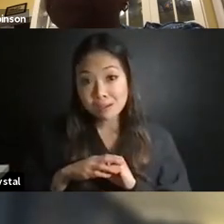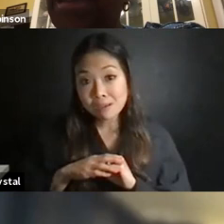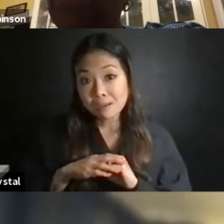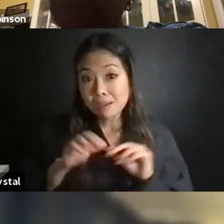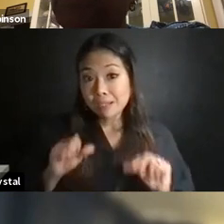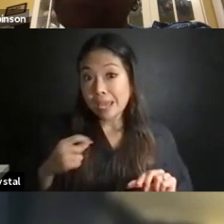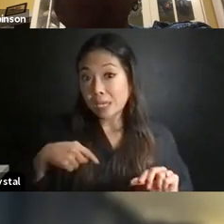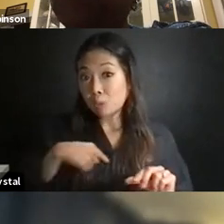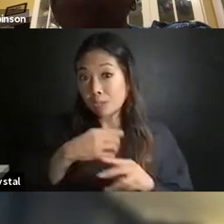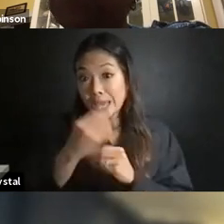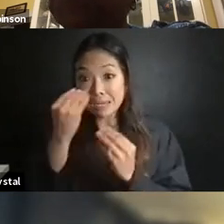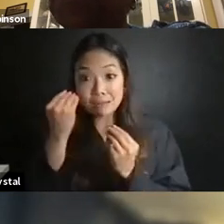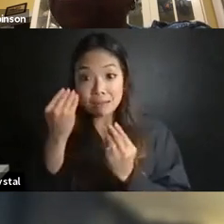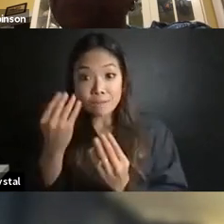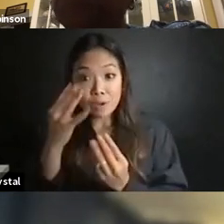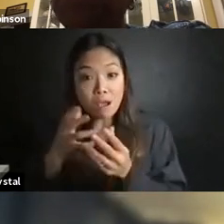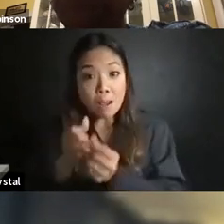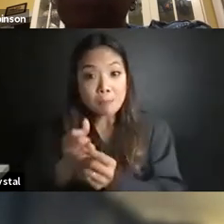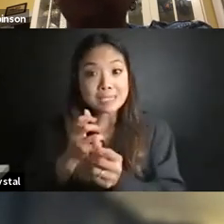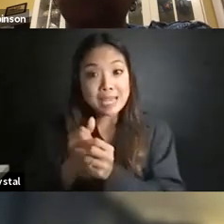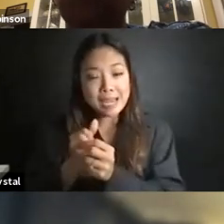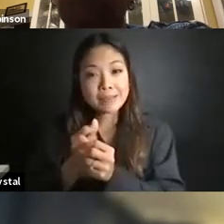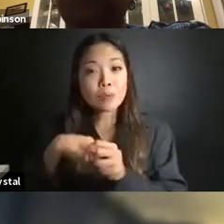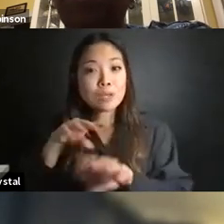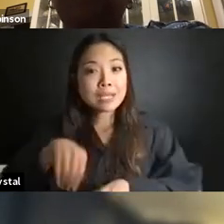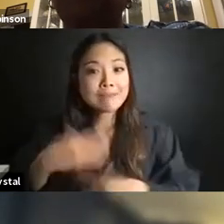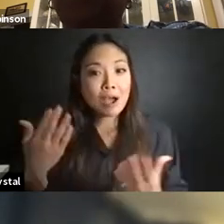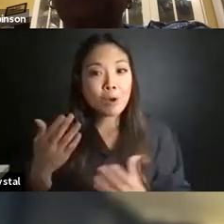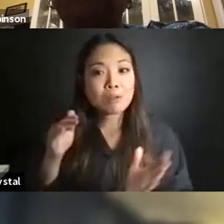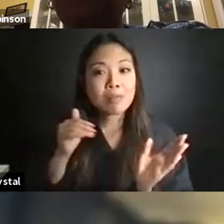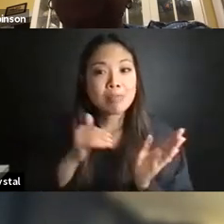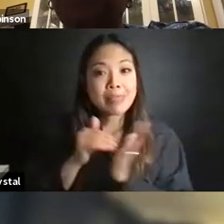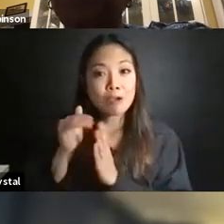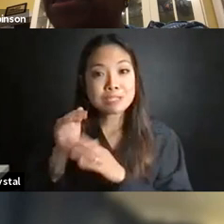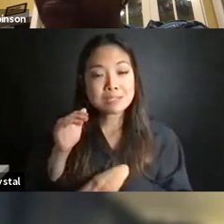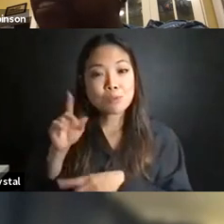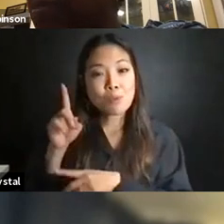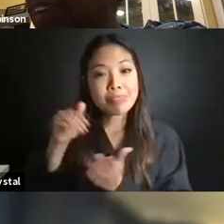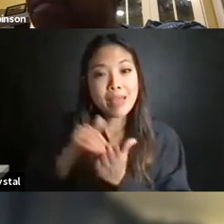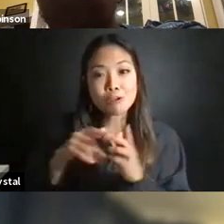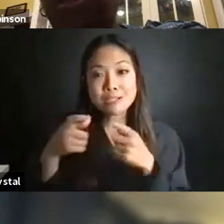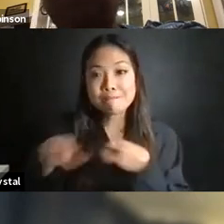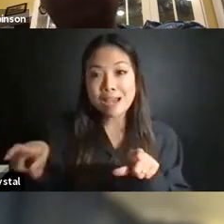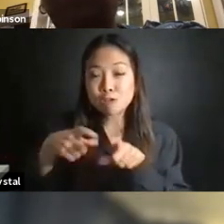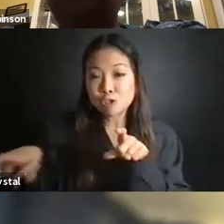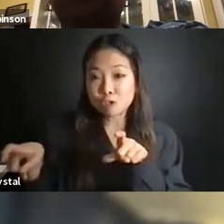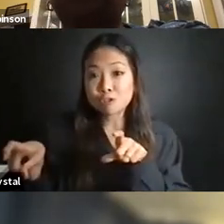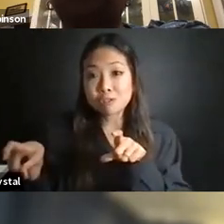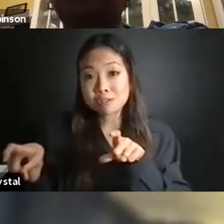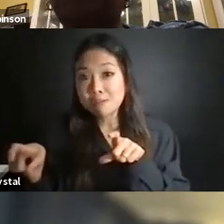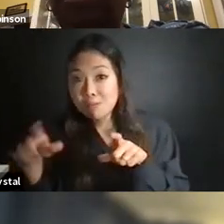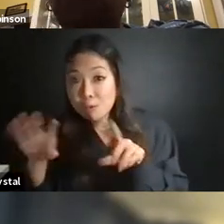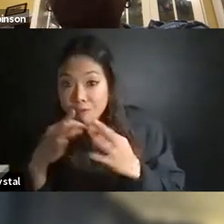the given out of the thousand vouchers that were given out during covet how those families are faring it seems like this grant is